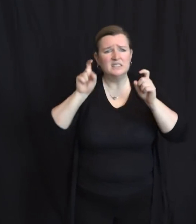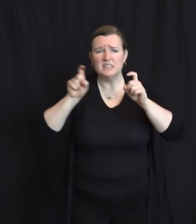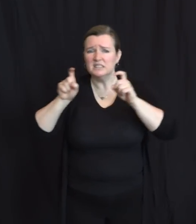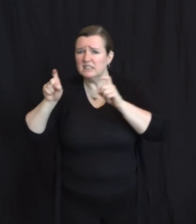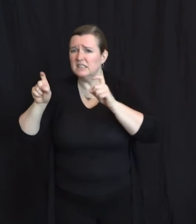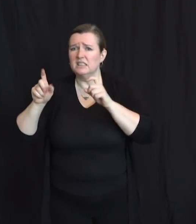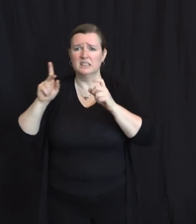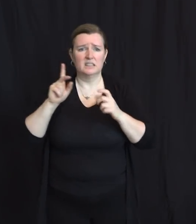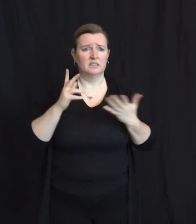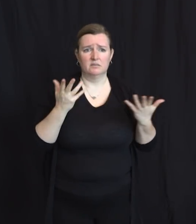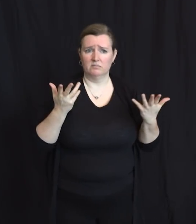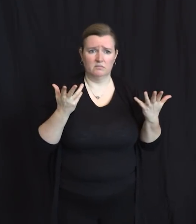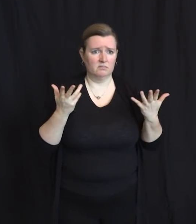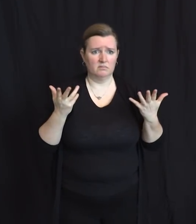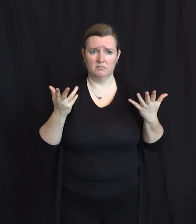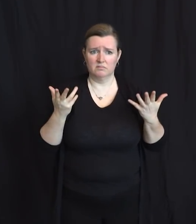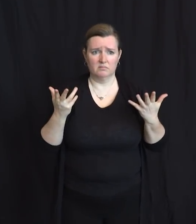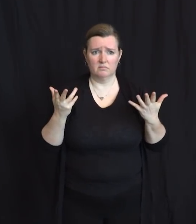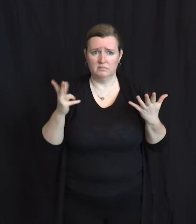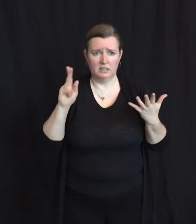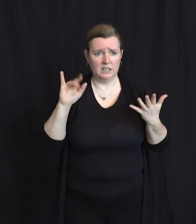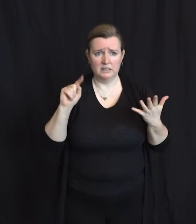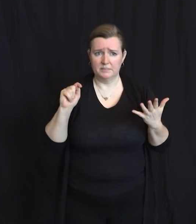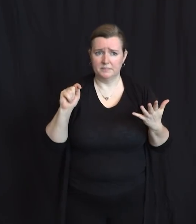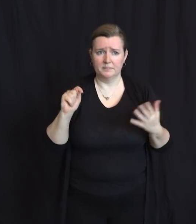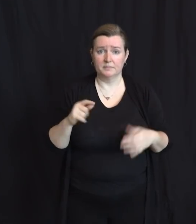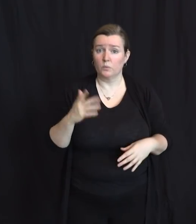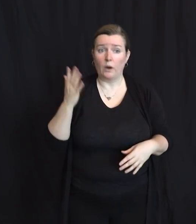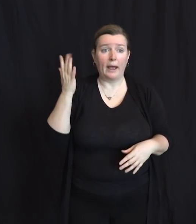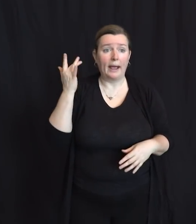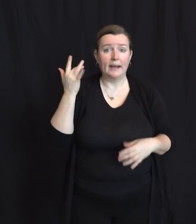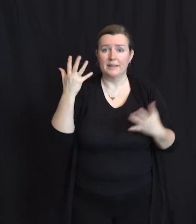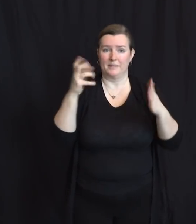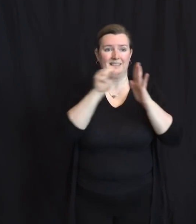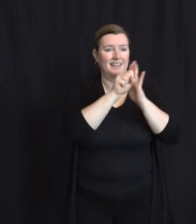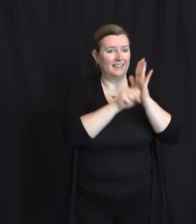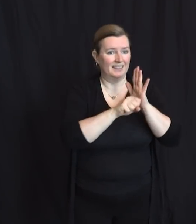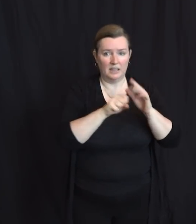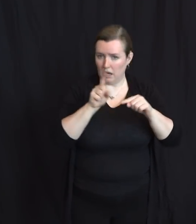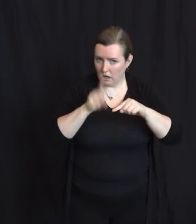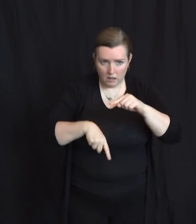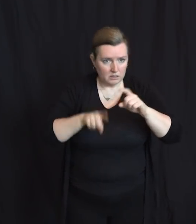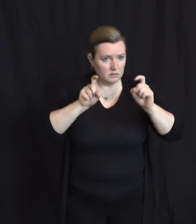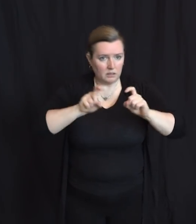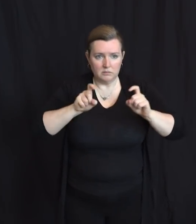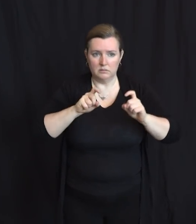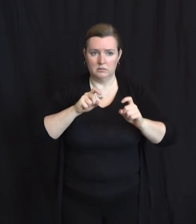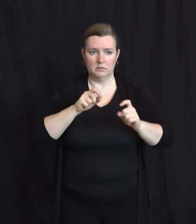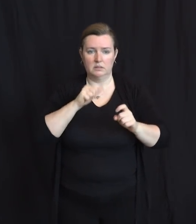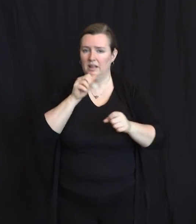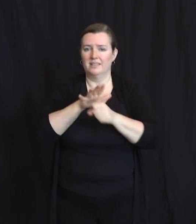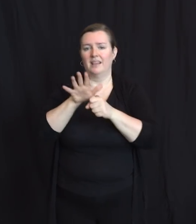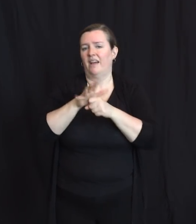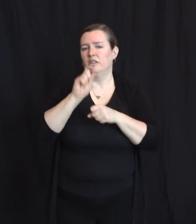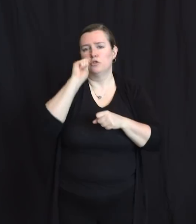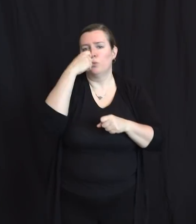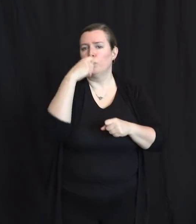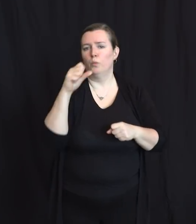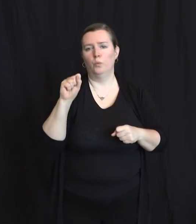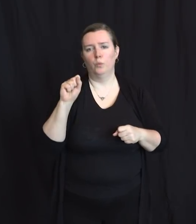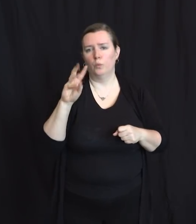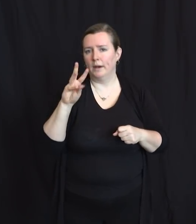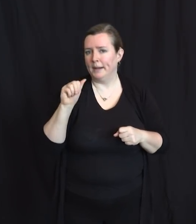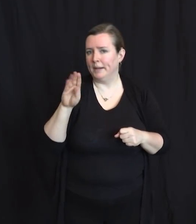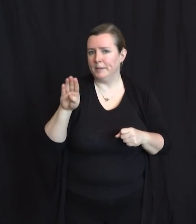enough testing is because they don't have enough swabs to get the specimens and enough viral transport media to carry